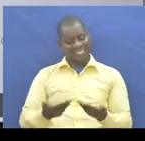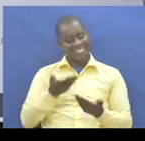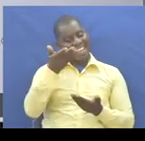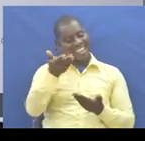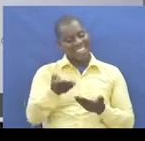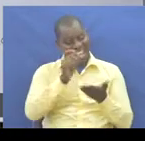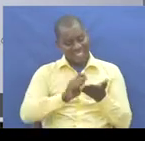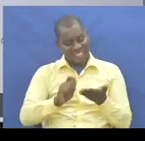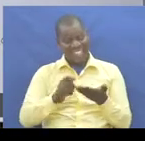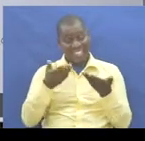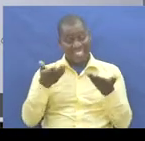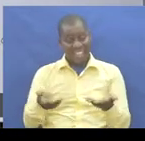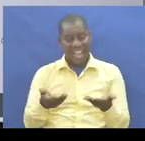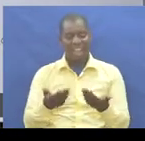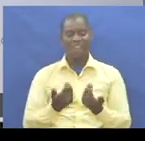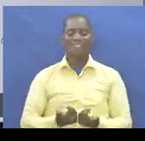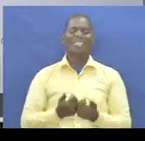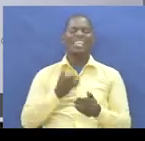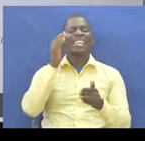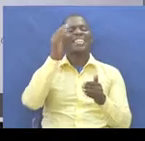of force.